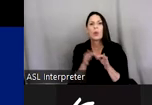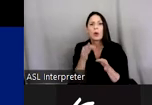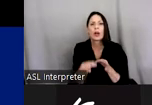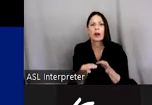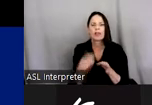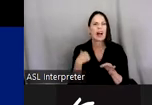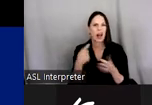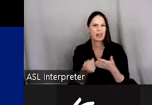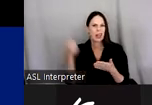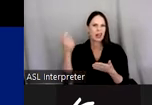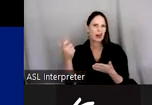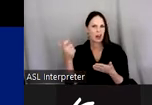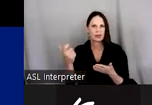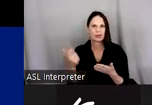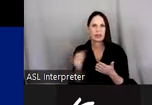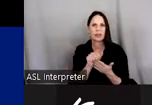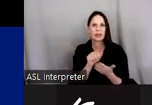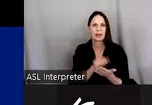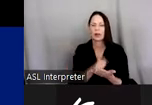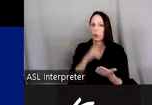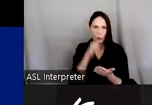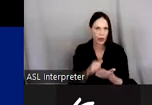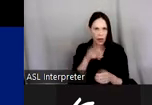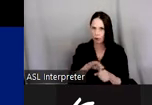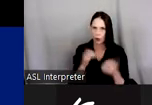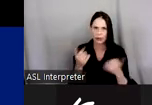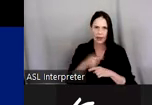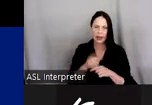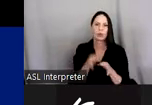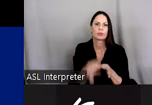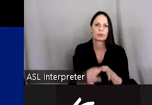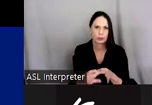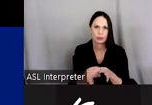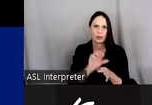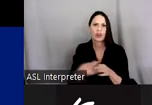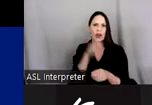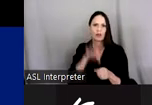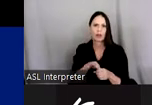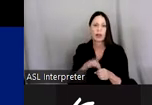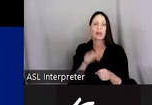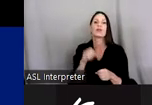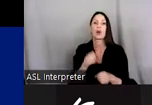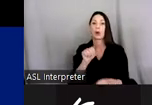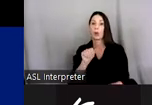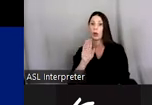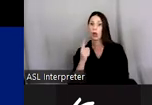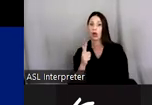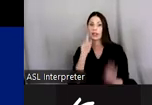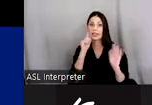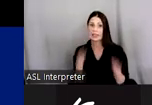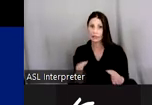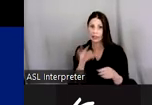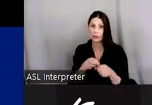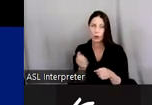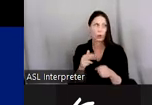take that off the table. We will not be going for vote today. We'll push it out for another vote. So we are definitely going for vote in August or the next meeting.